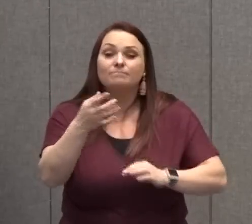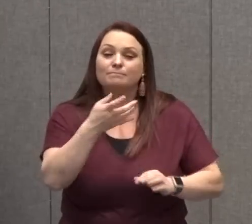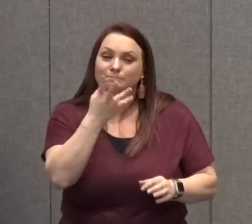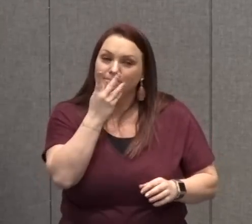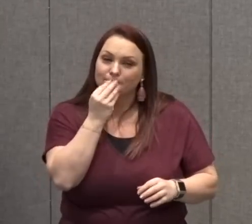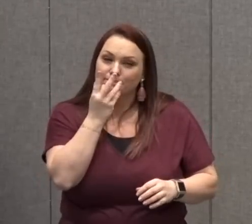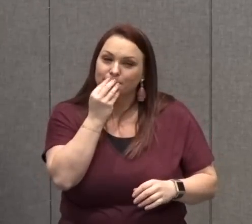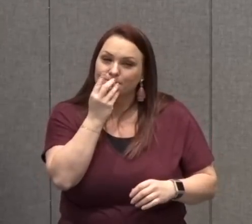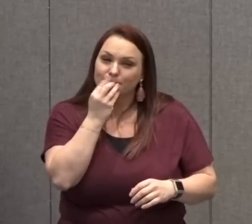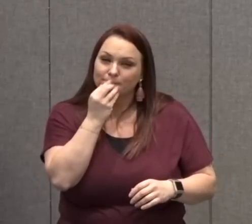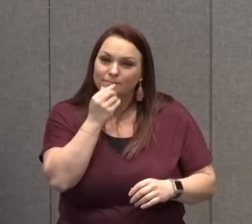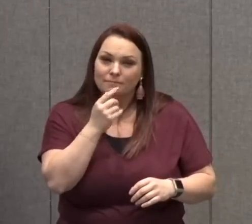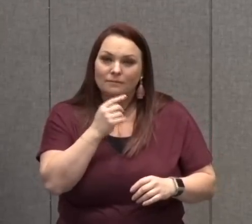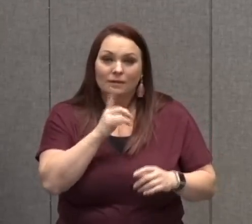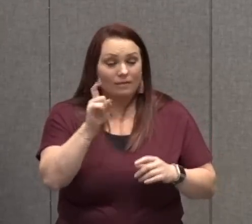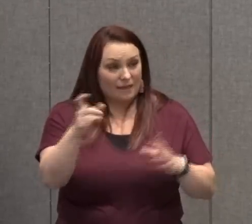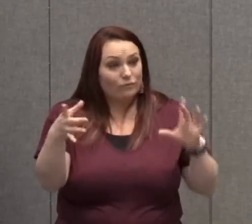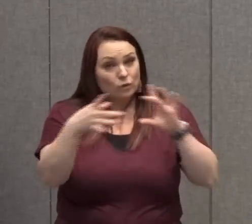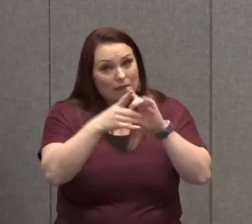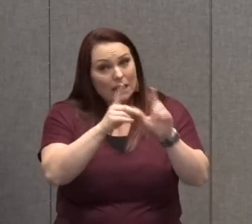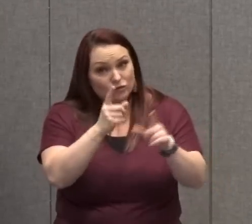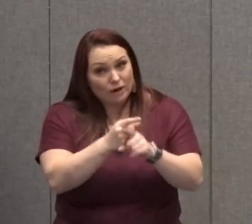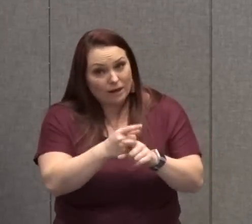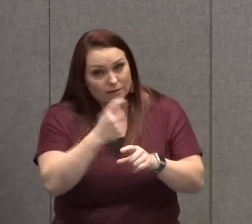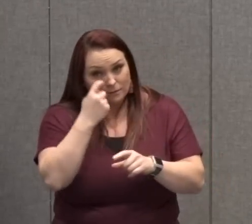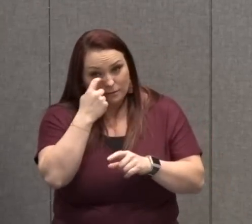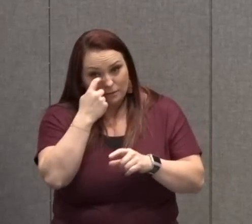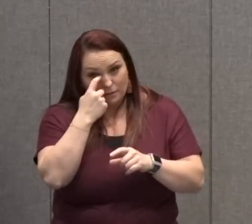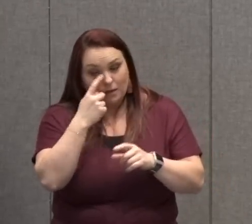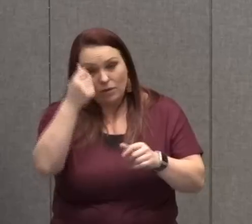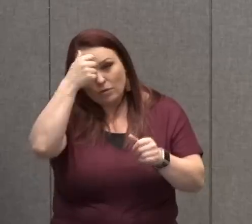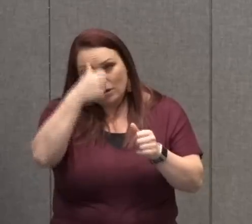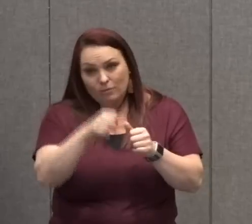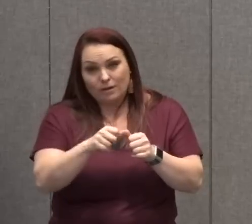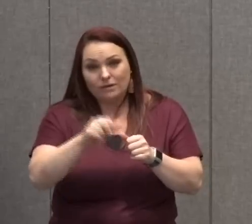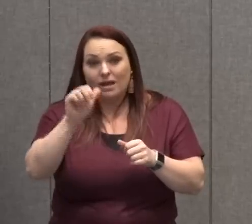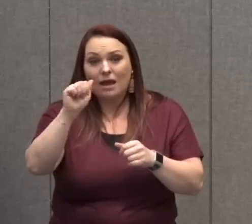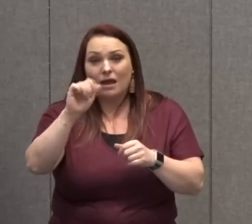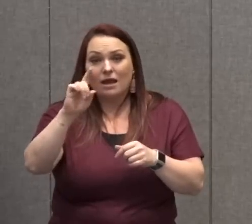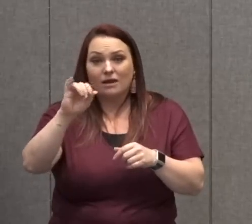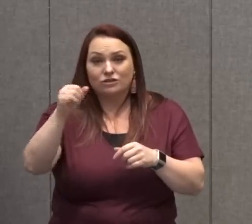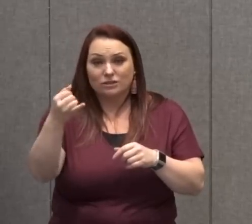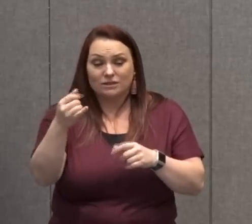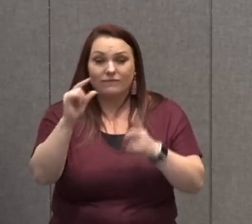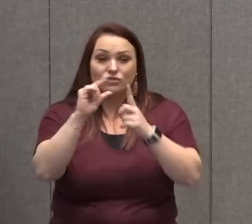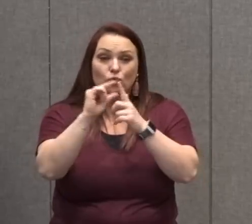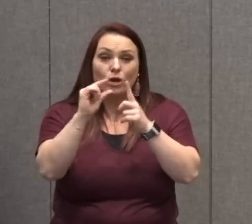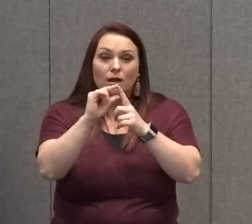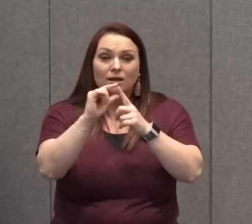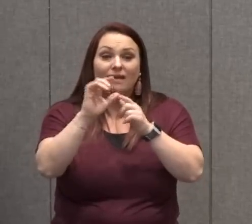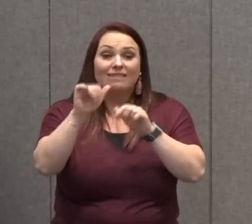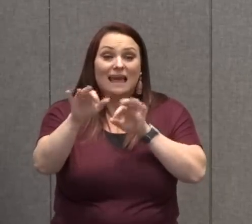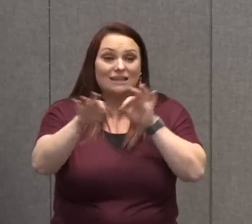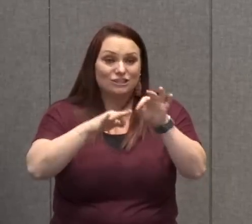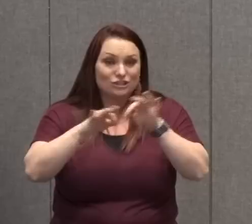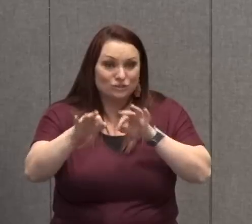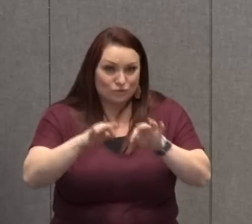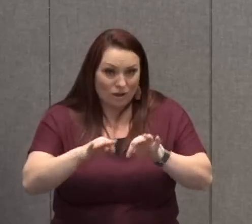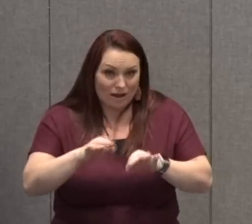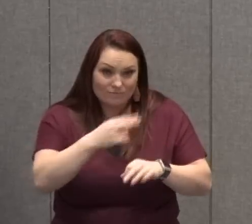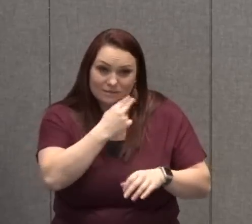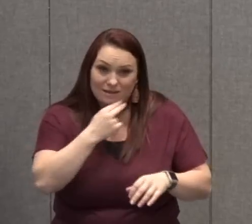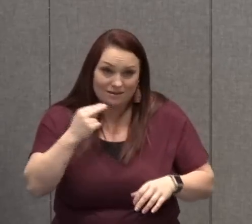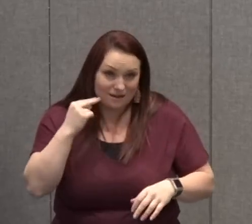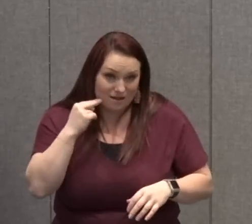so would it be they have to connect they have to connect and remember an adjective is a word that describes a